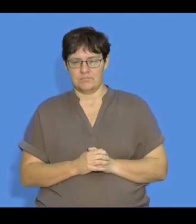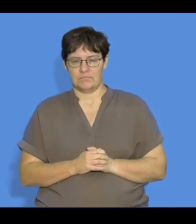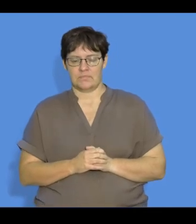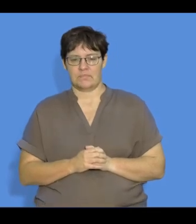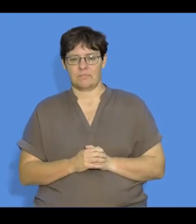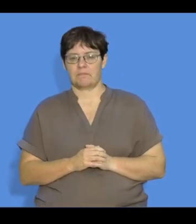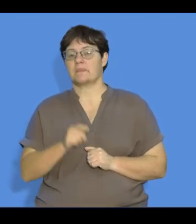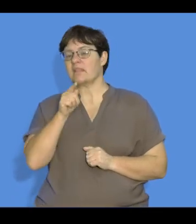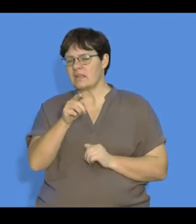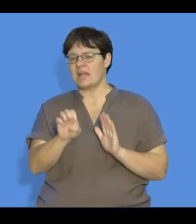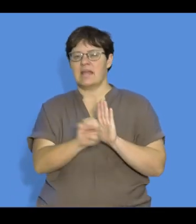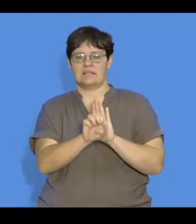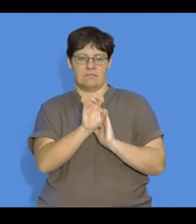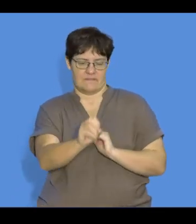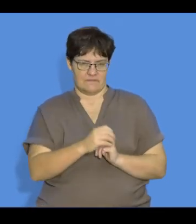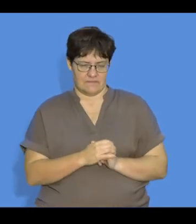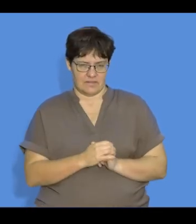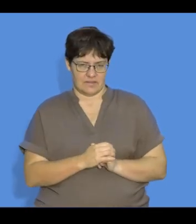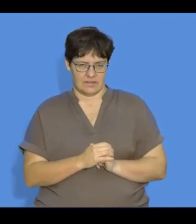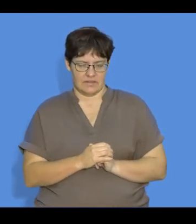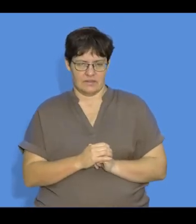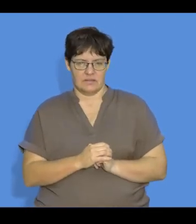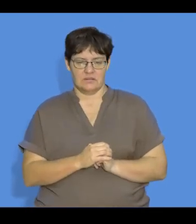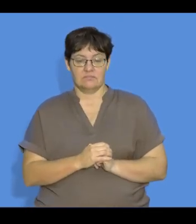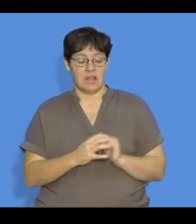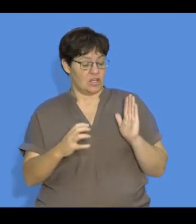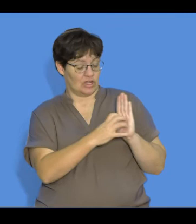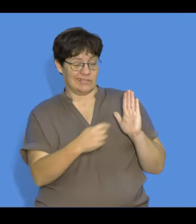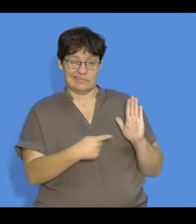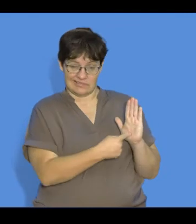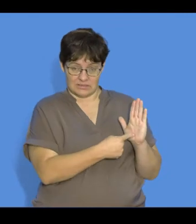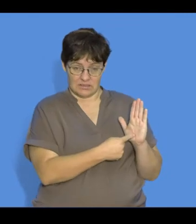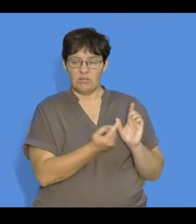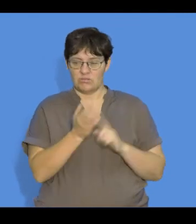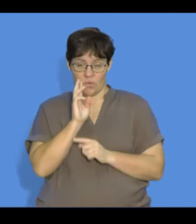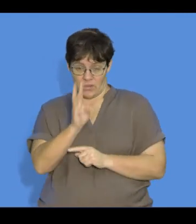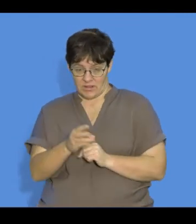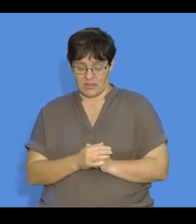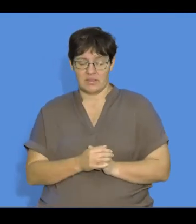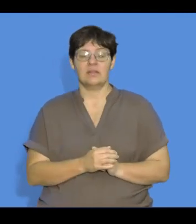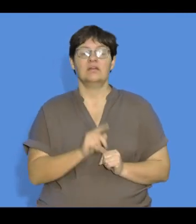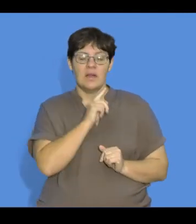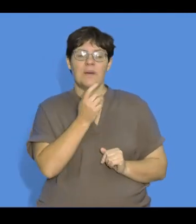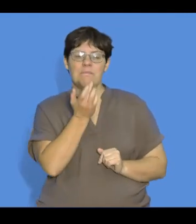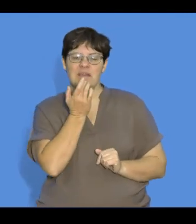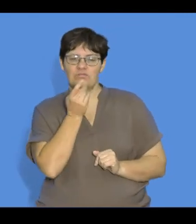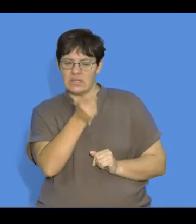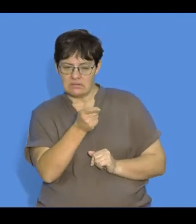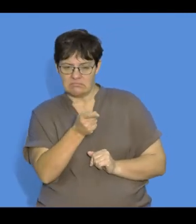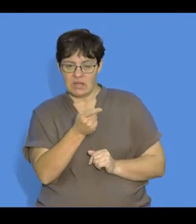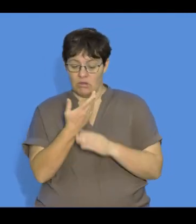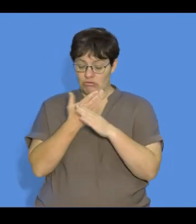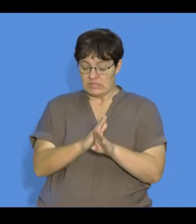So here is an example which says in the circuit shown, we'll show the circuit shortly, the battery has an